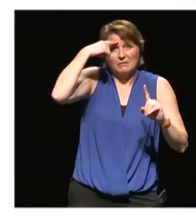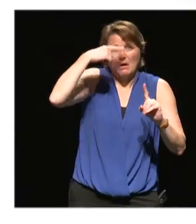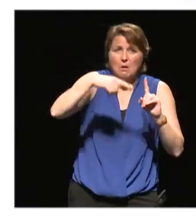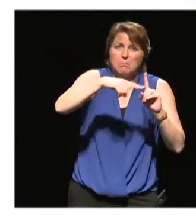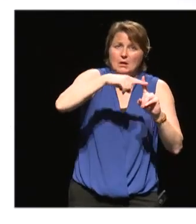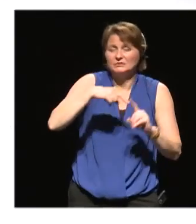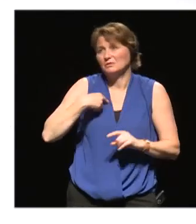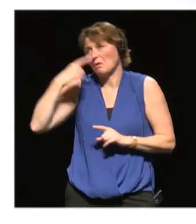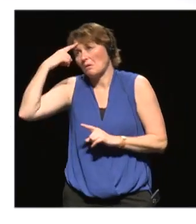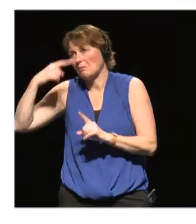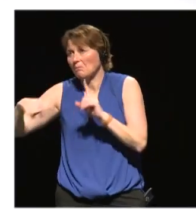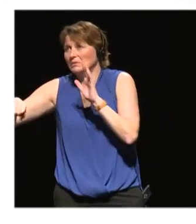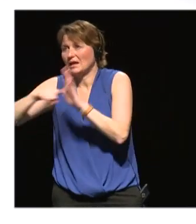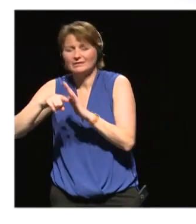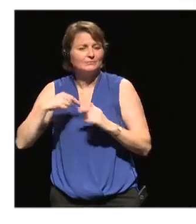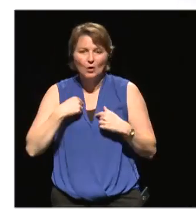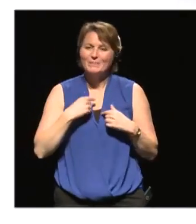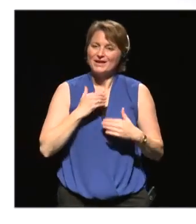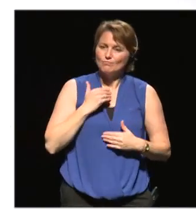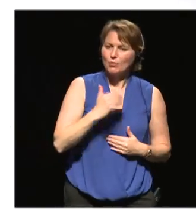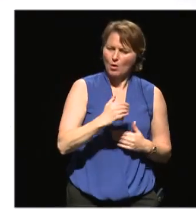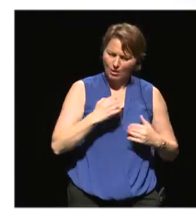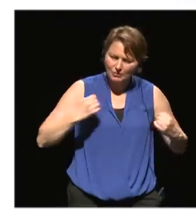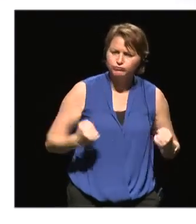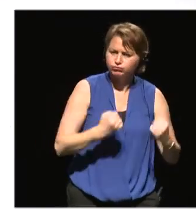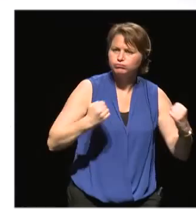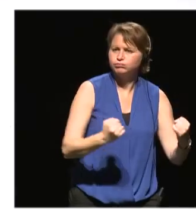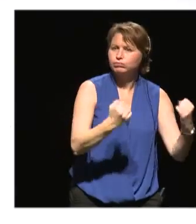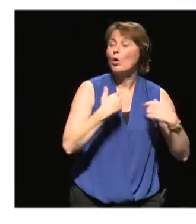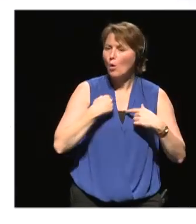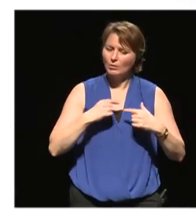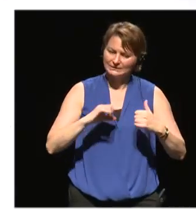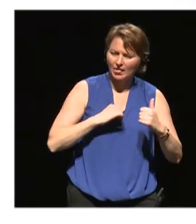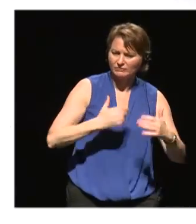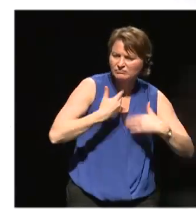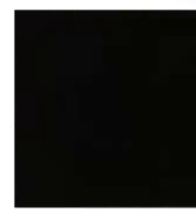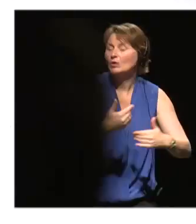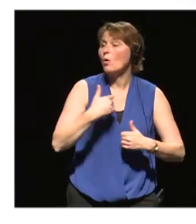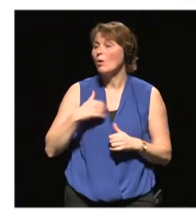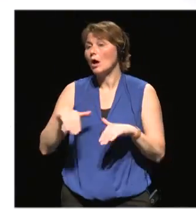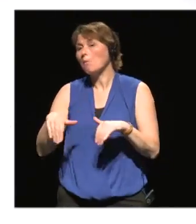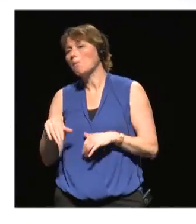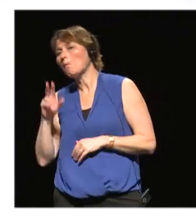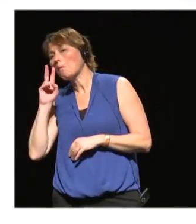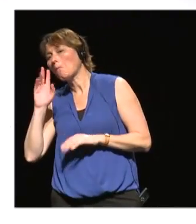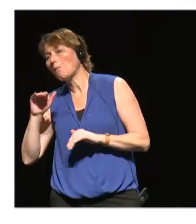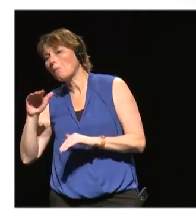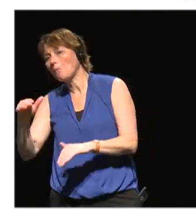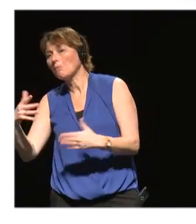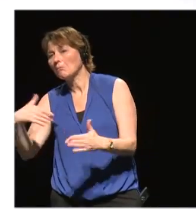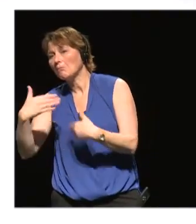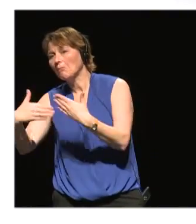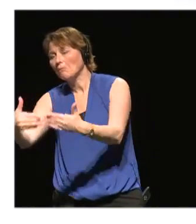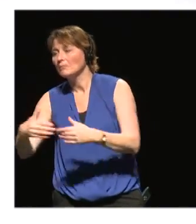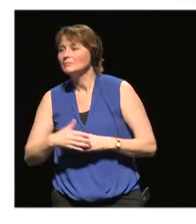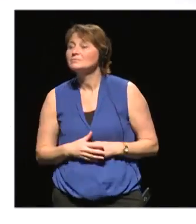I'm proactive or I'm active. And I think that's what we need to be now. Congratulations on the new job. It's possible to be optimistic and